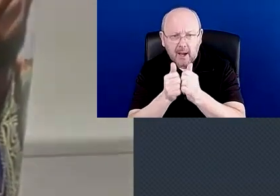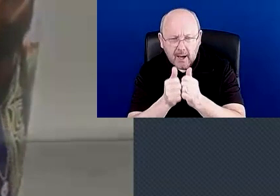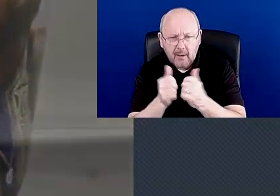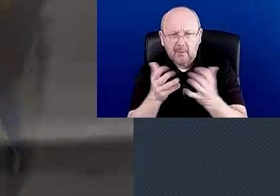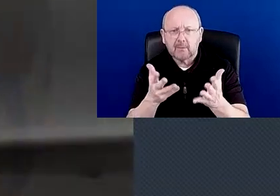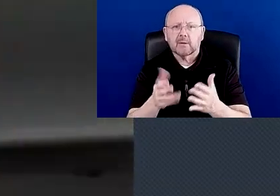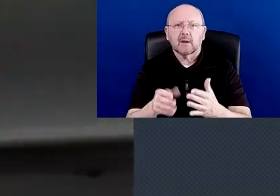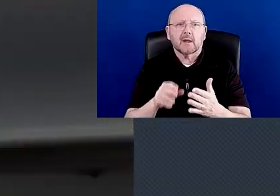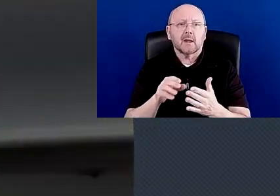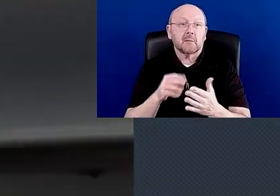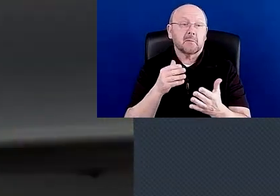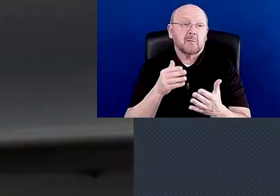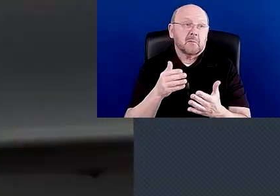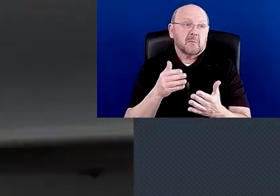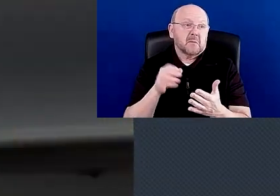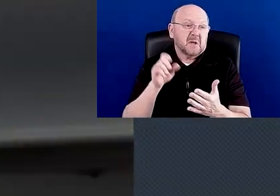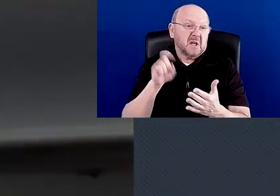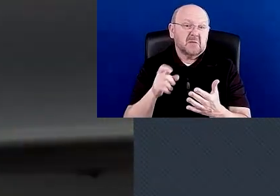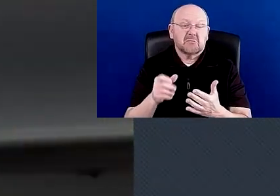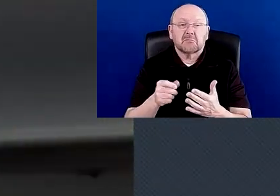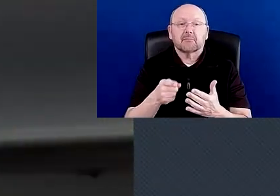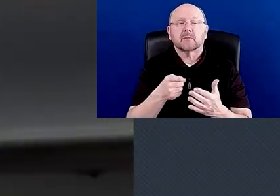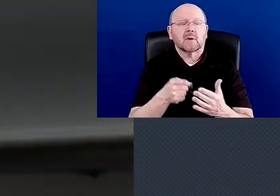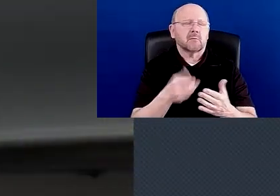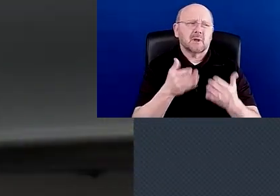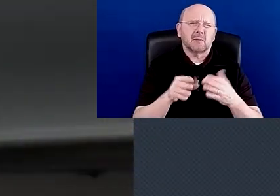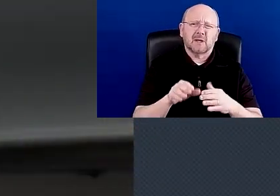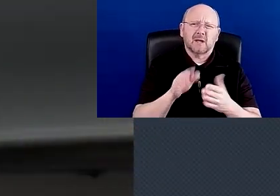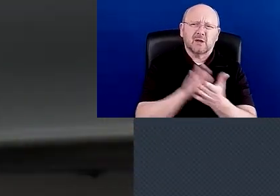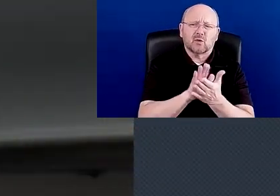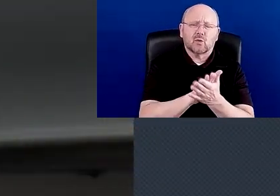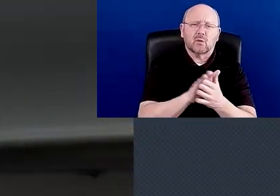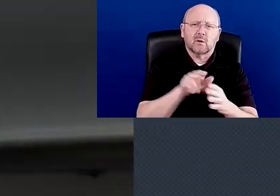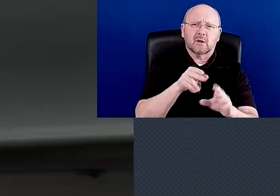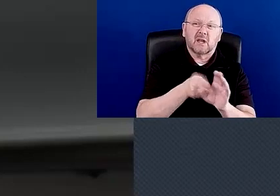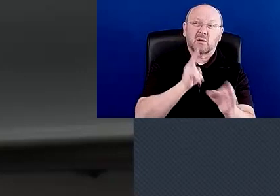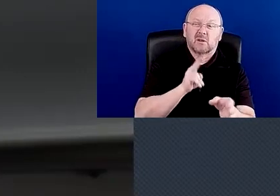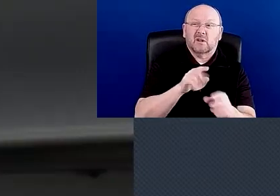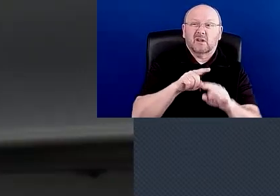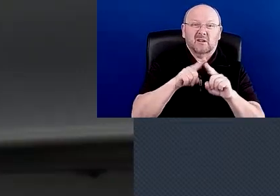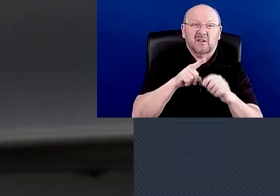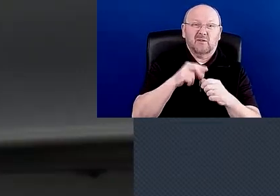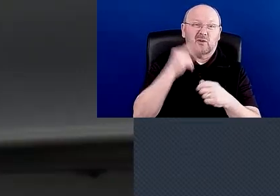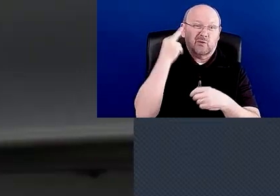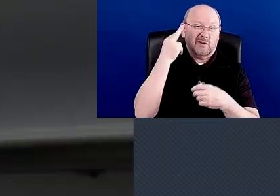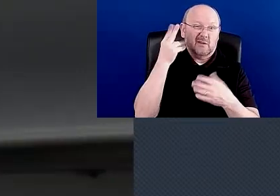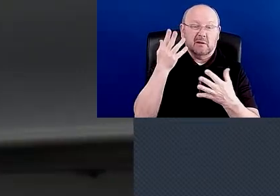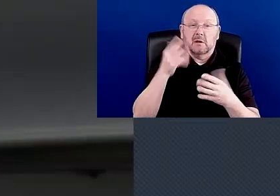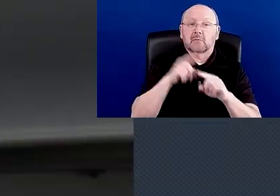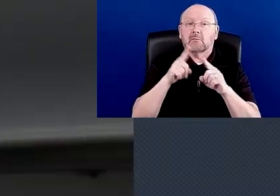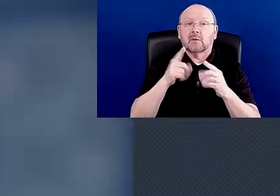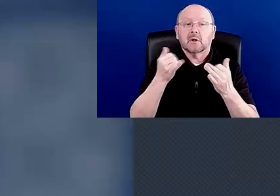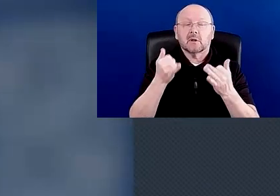might have left school for a number of reasons, and we just don't want confidence or lack of support to be a reason that they don't come back and are